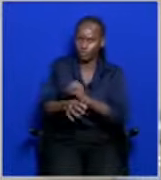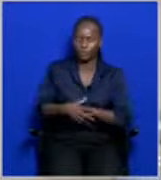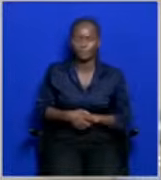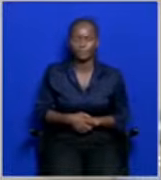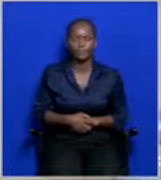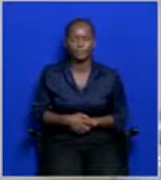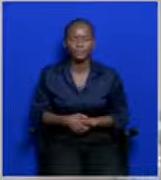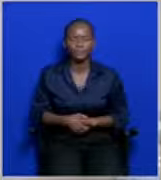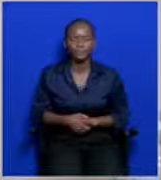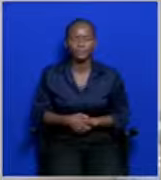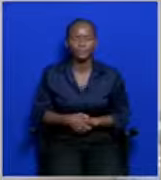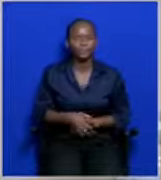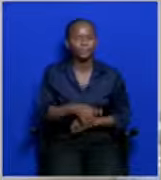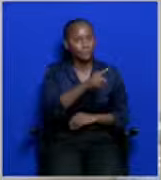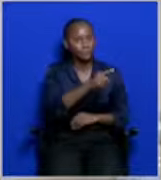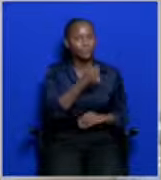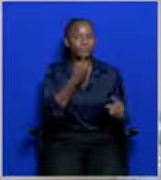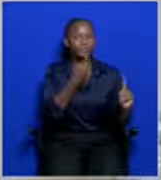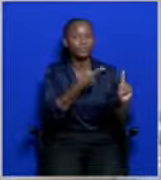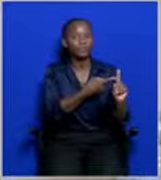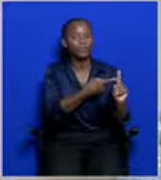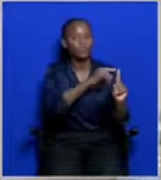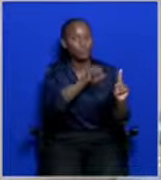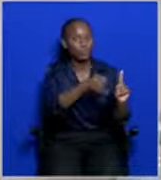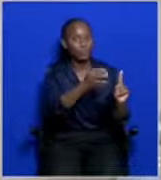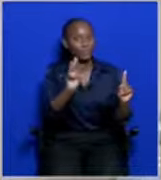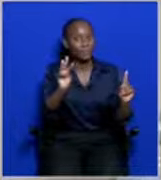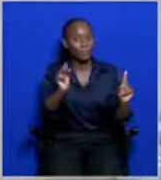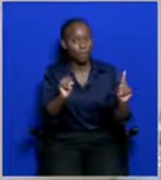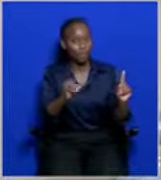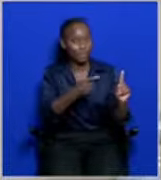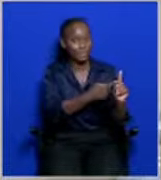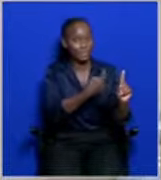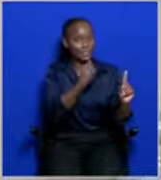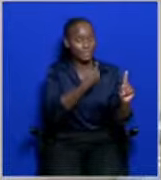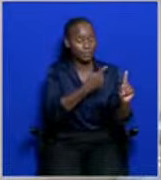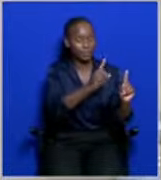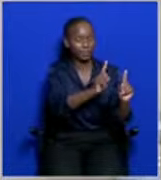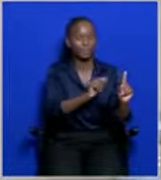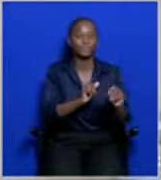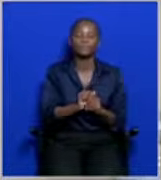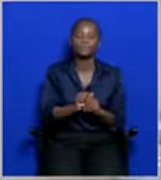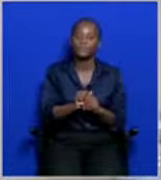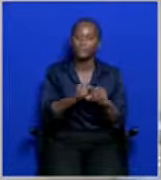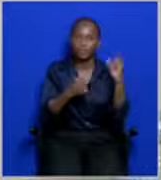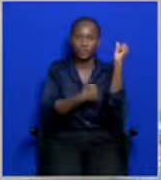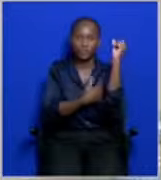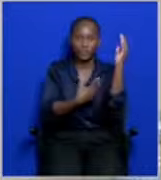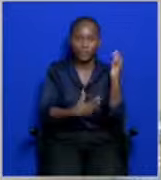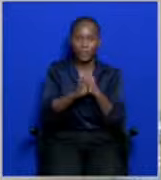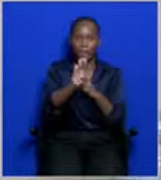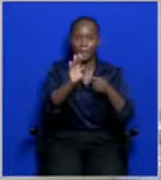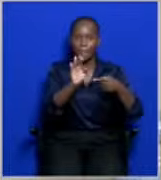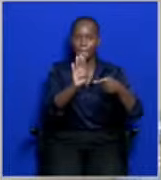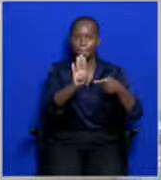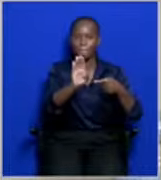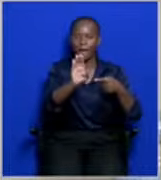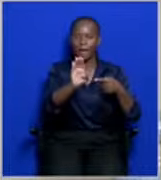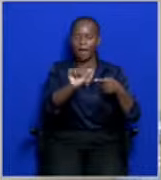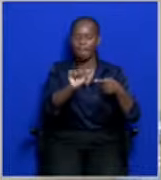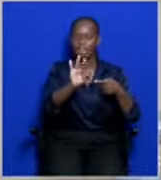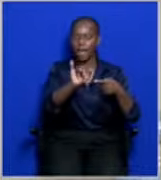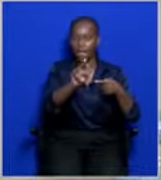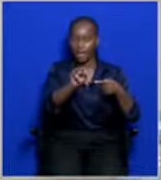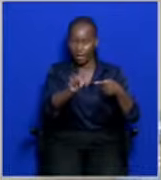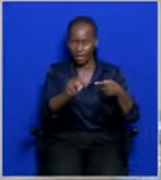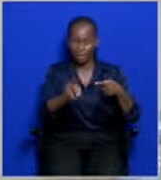I quote, "One would like to confirm that Officer Bafana Twala, Officer Adrian Mackenzie